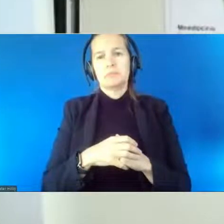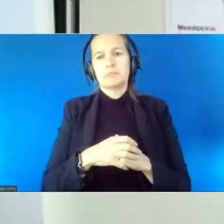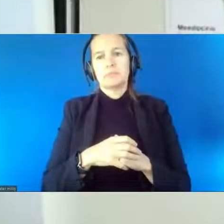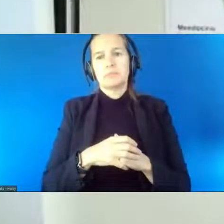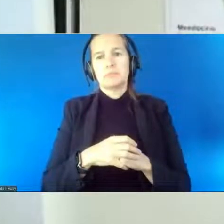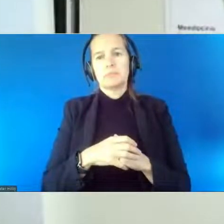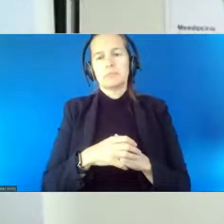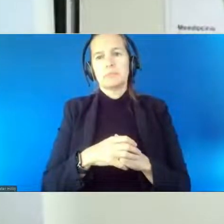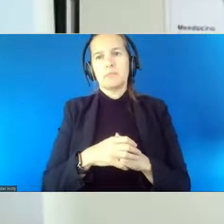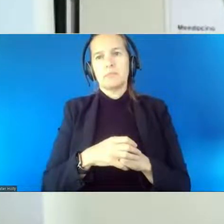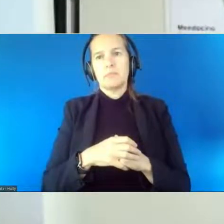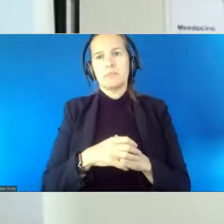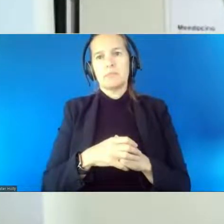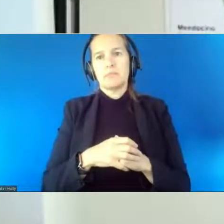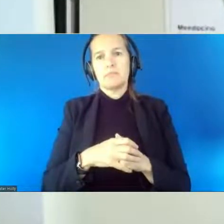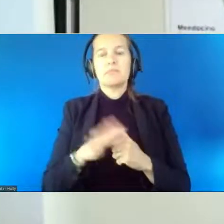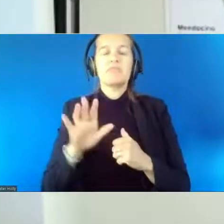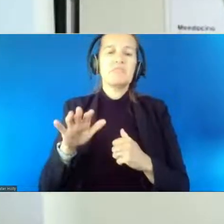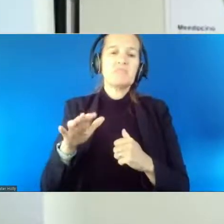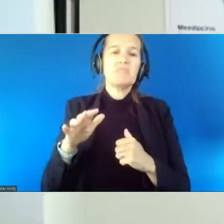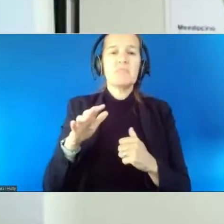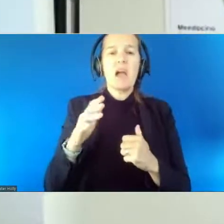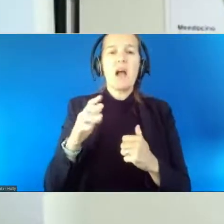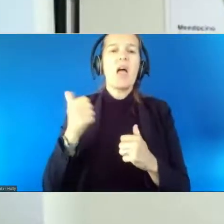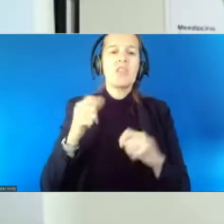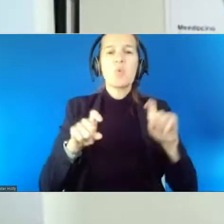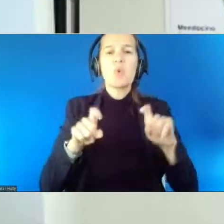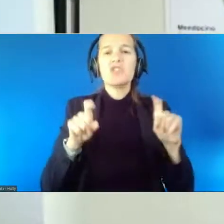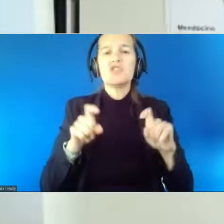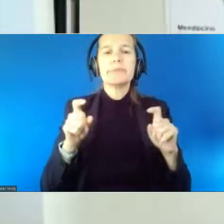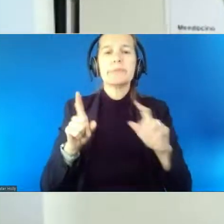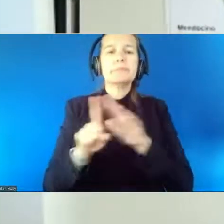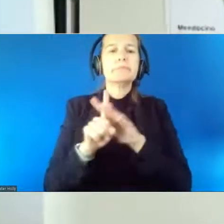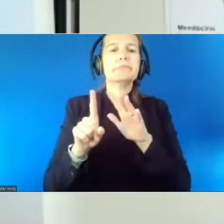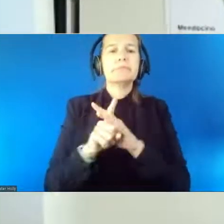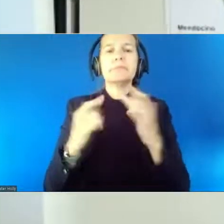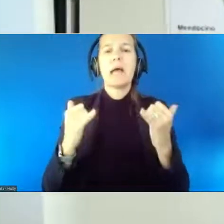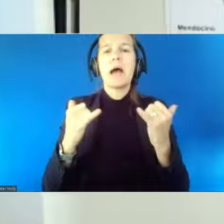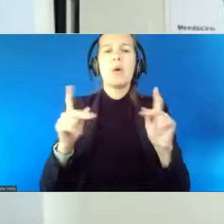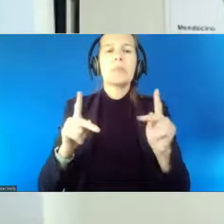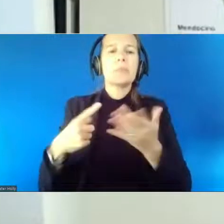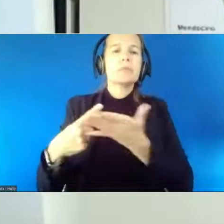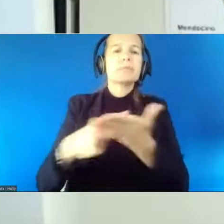Yeah, there are other questions that have been raised and are raised in the community about